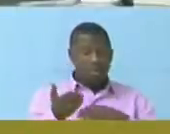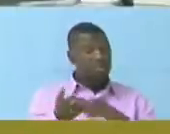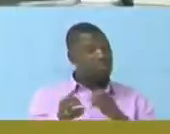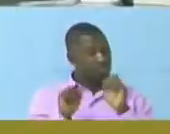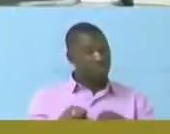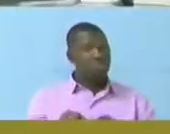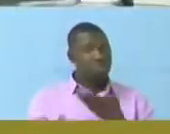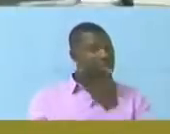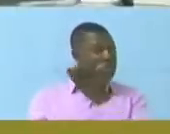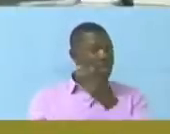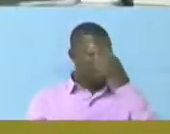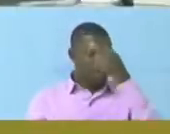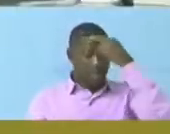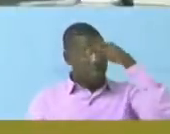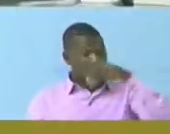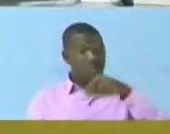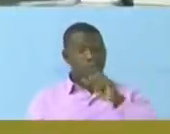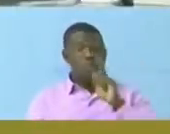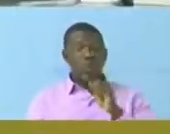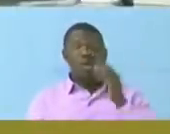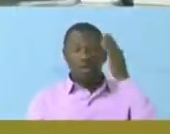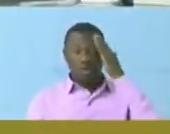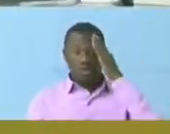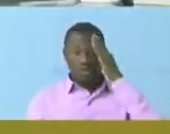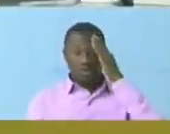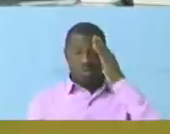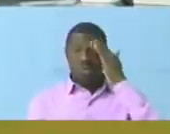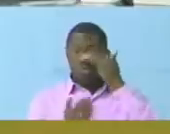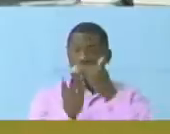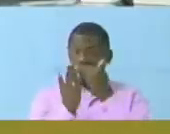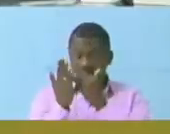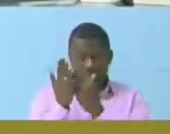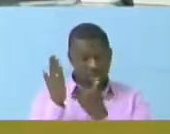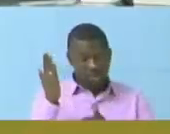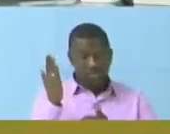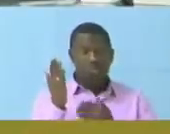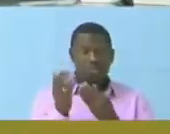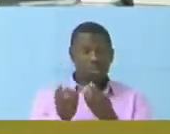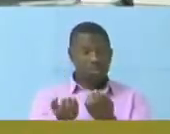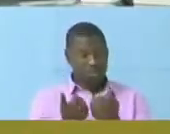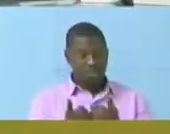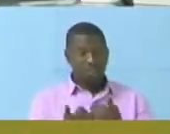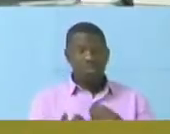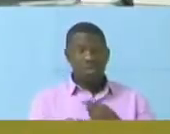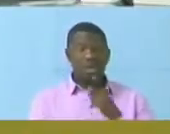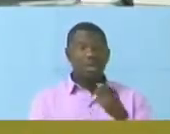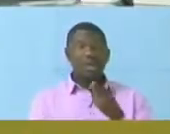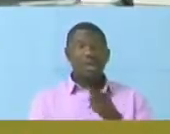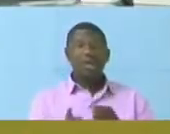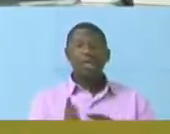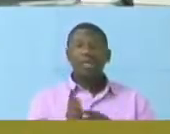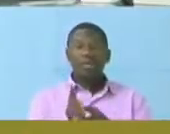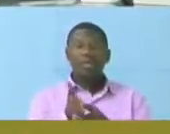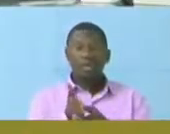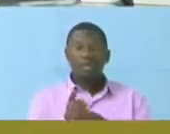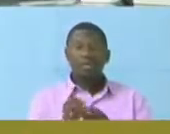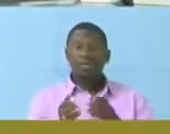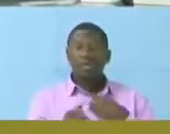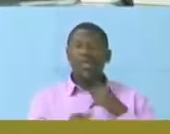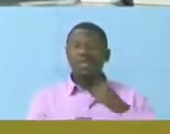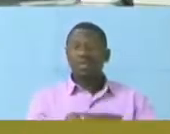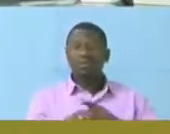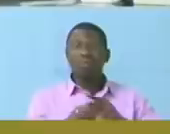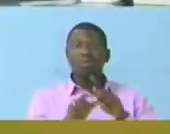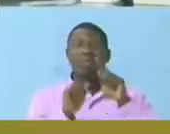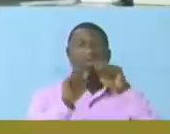what I know is that the list was submitted to me by their commander. And then it was General Baji that he sent, and I delivered